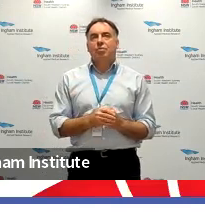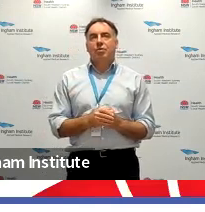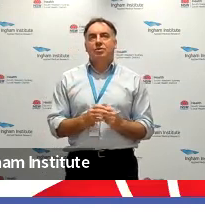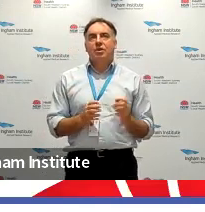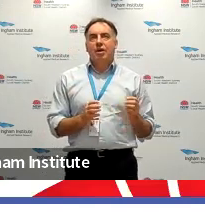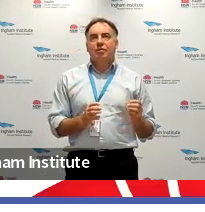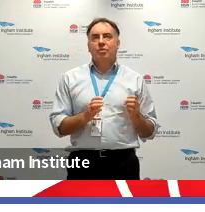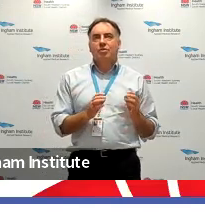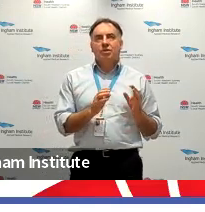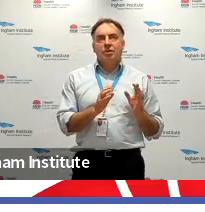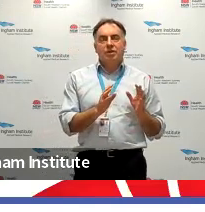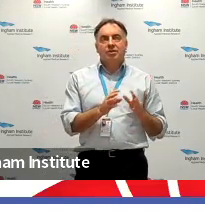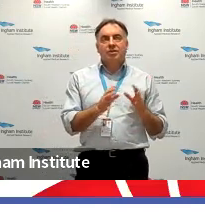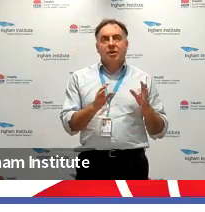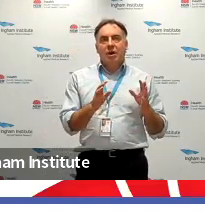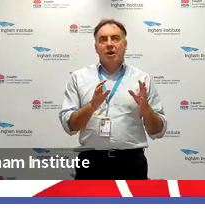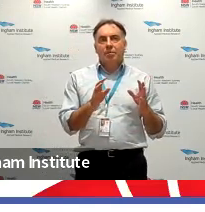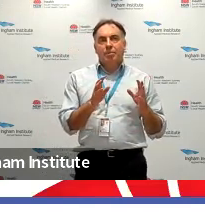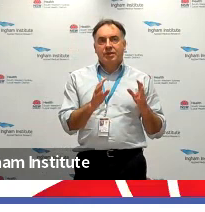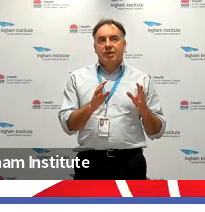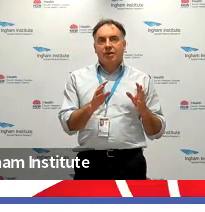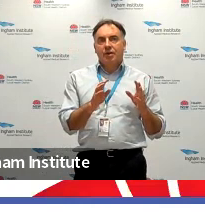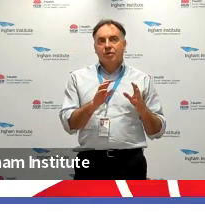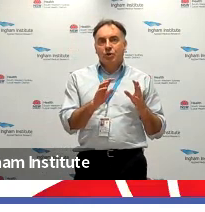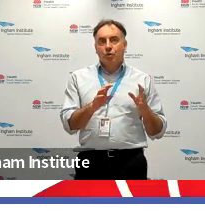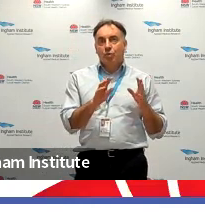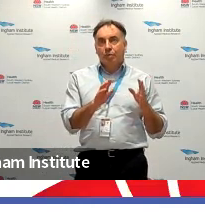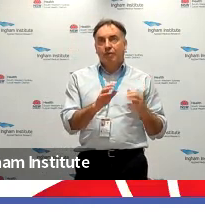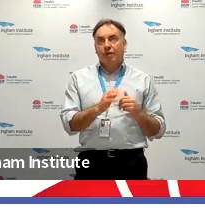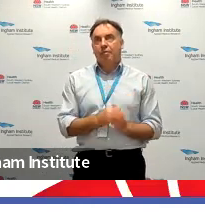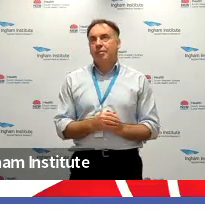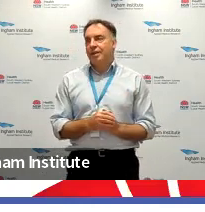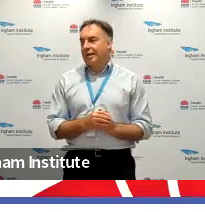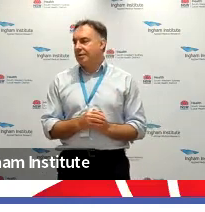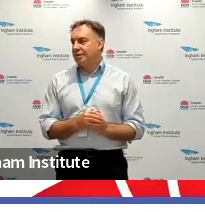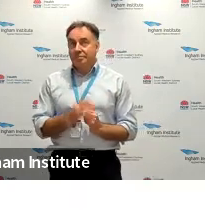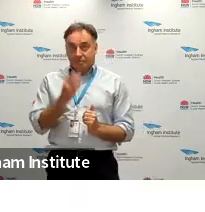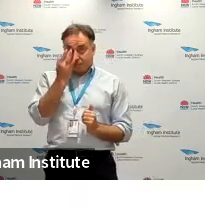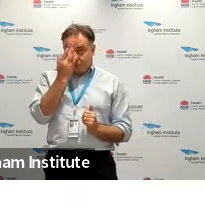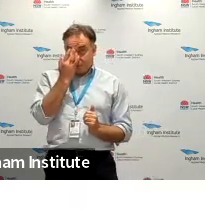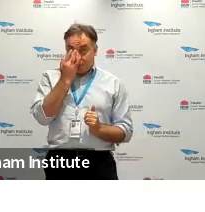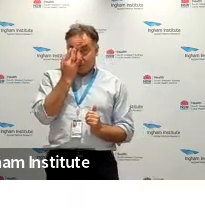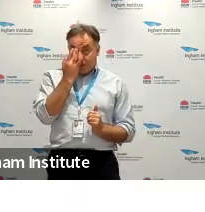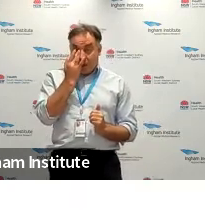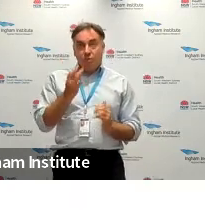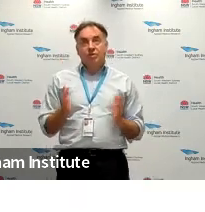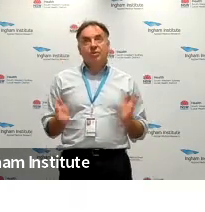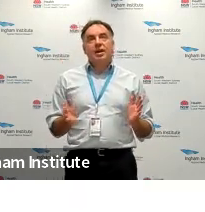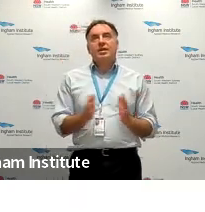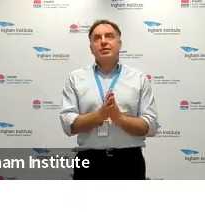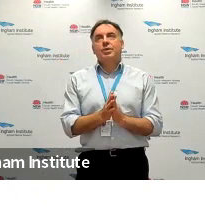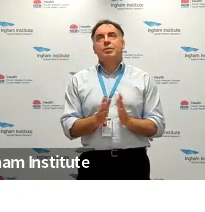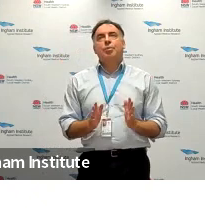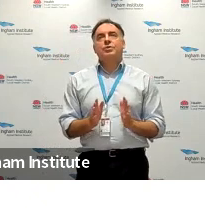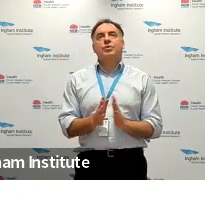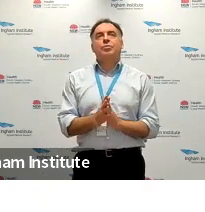individual once I've looked at this particular tool, blood flow. Next. Once